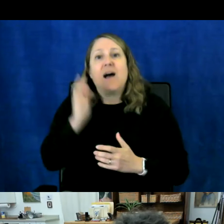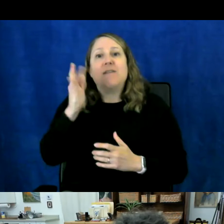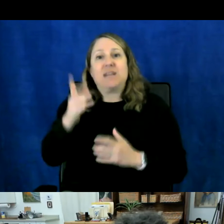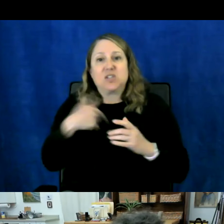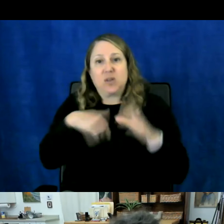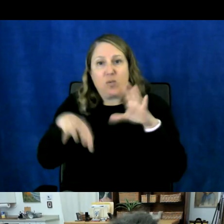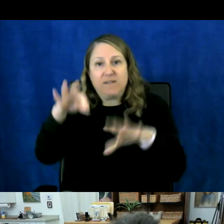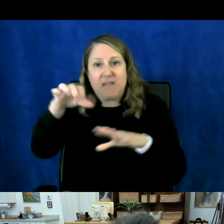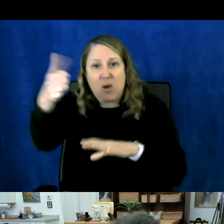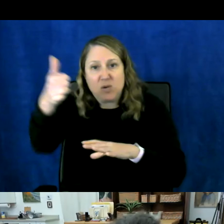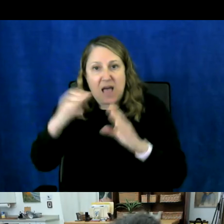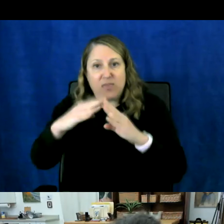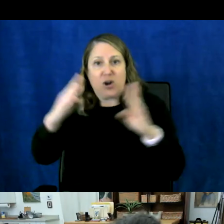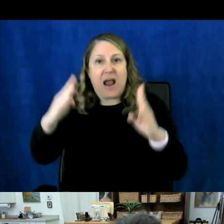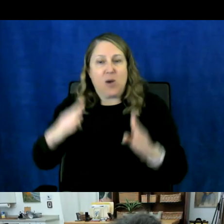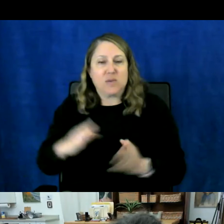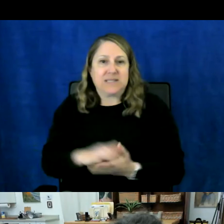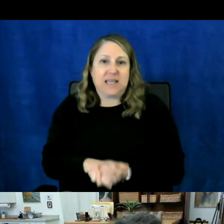other housing.